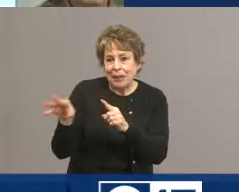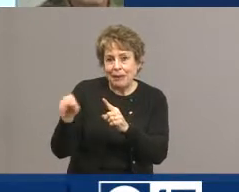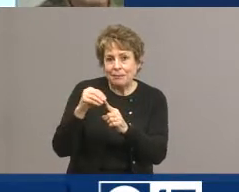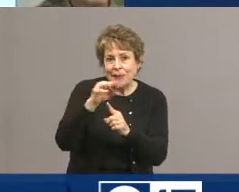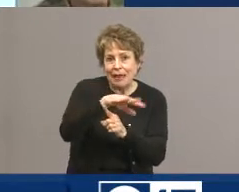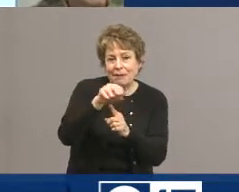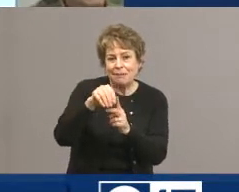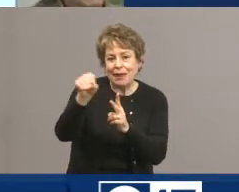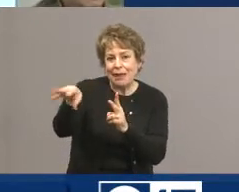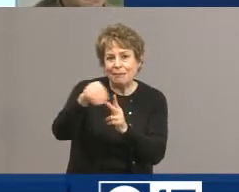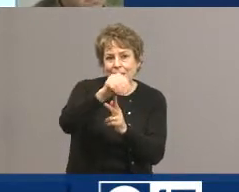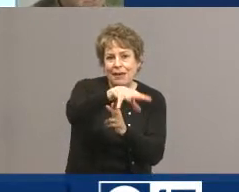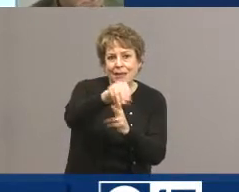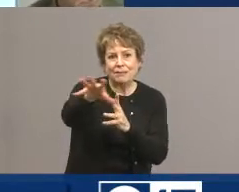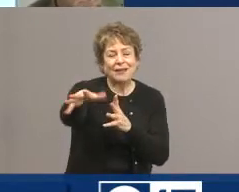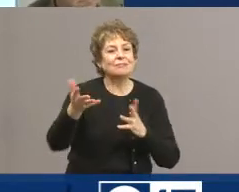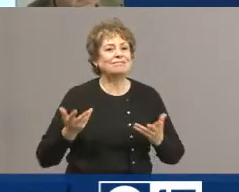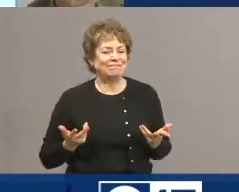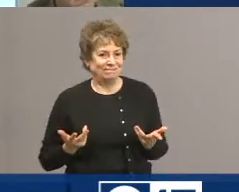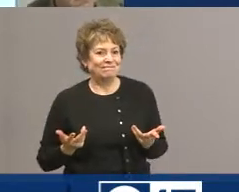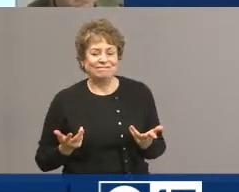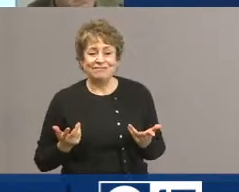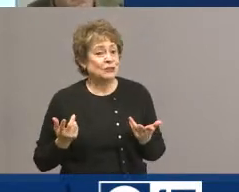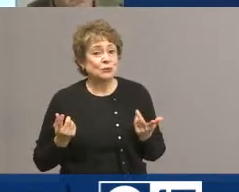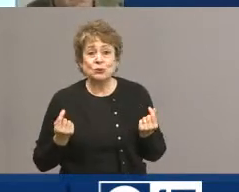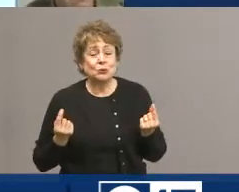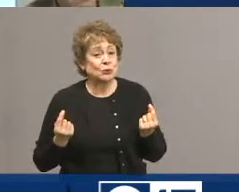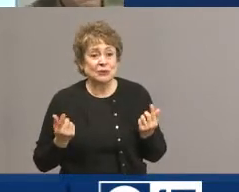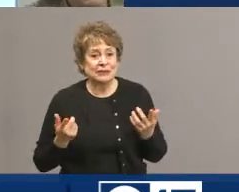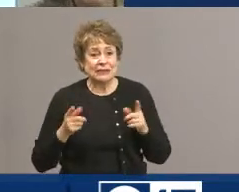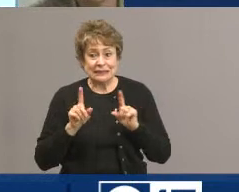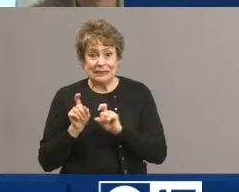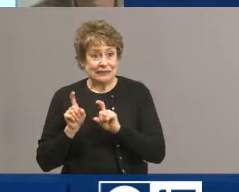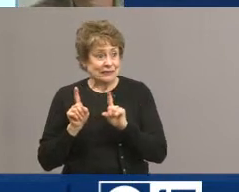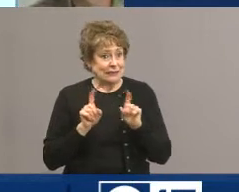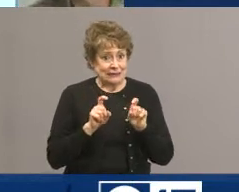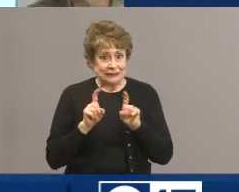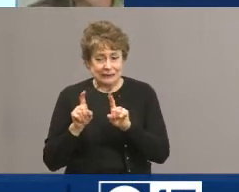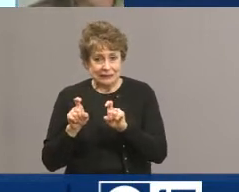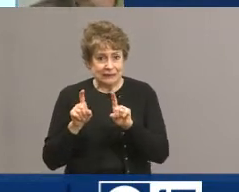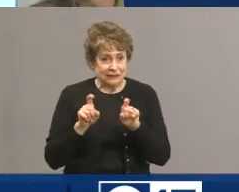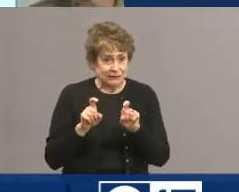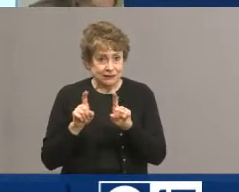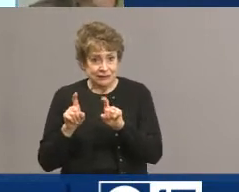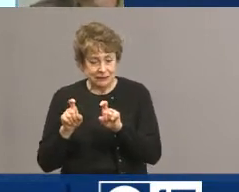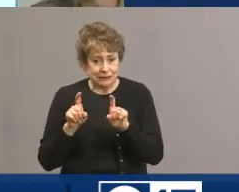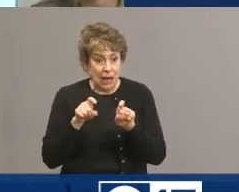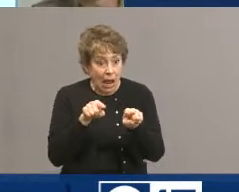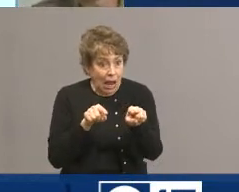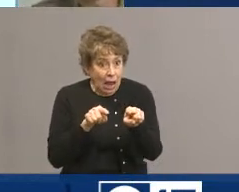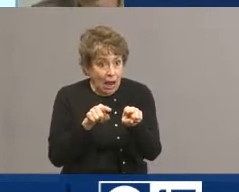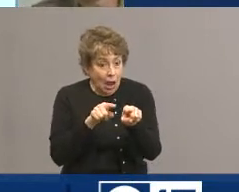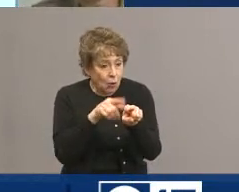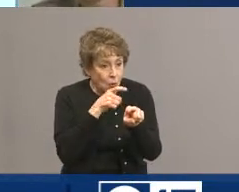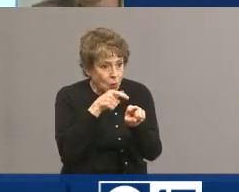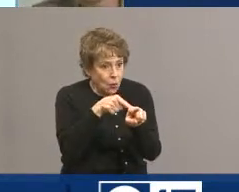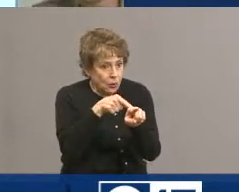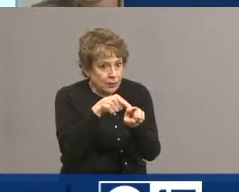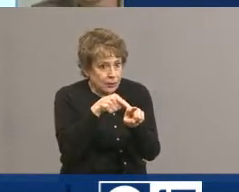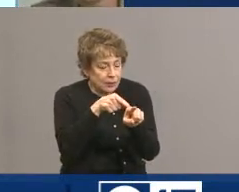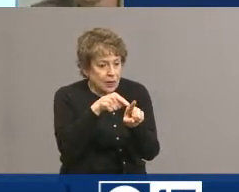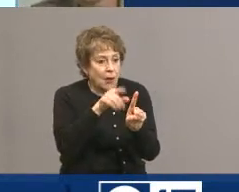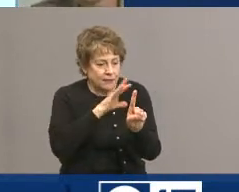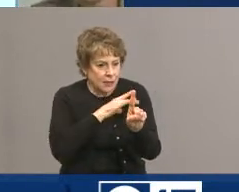who's necessary, slow things down, and reduce the cases and positivity. So what we'll want to see is the blue